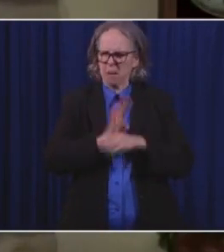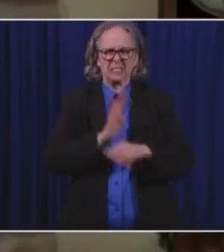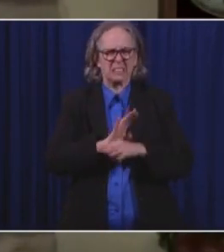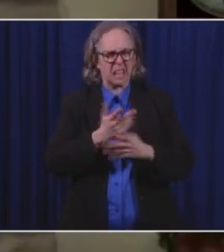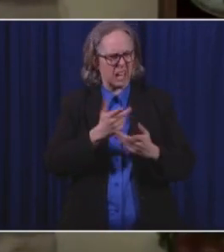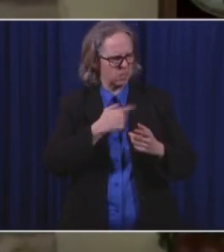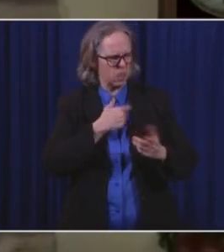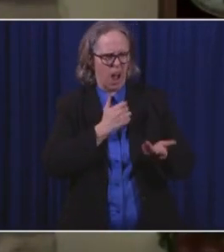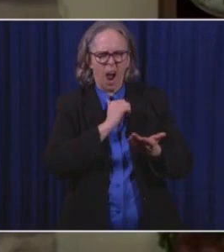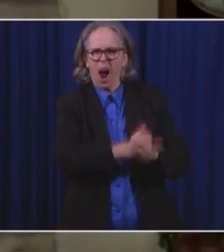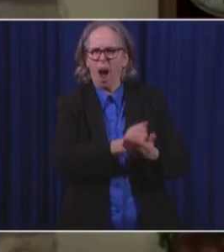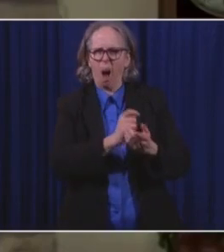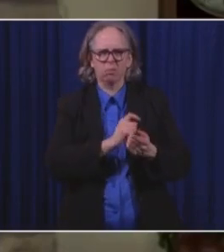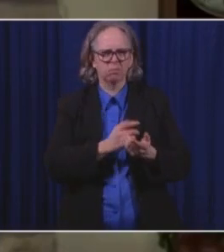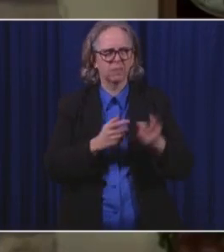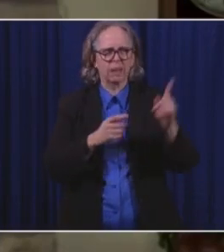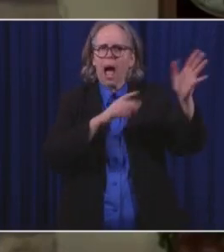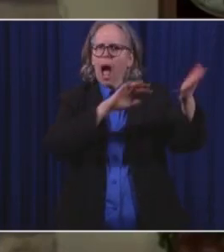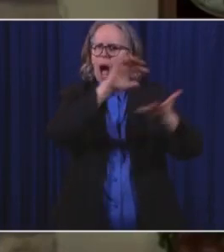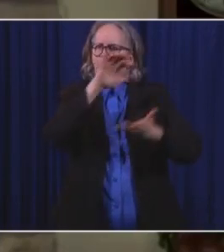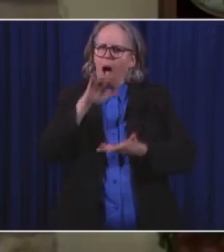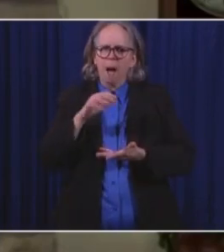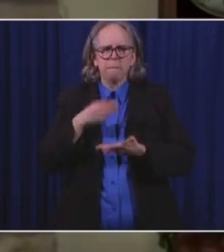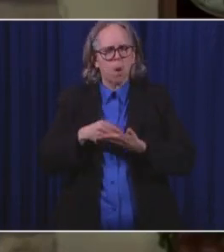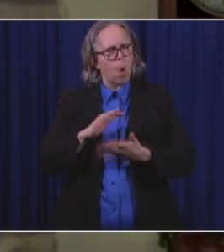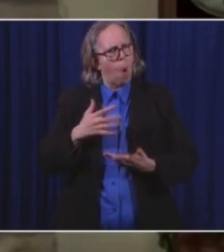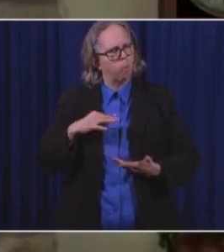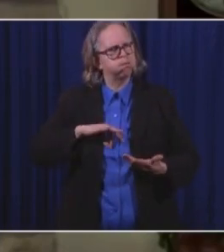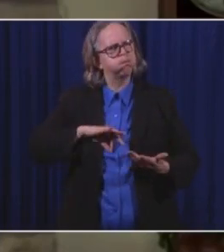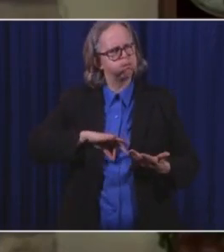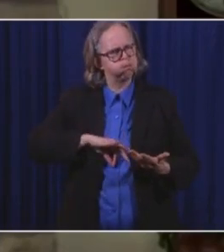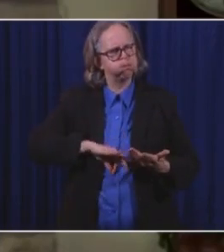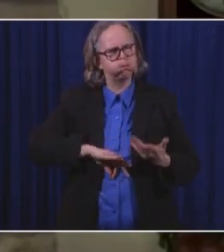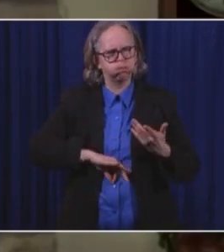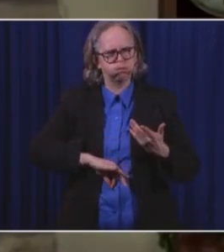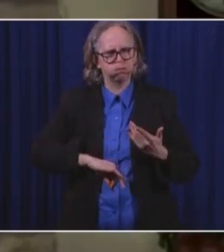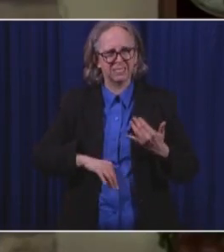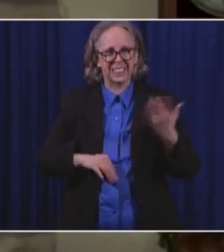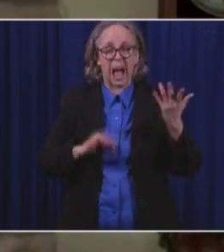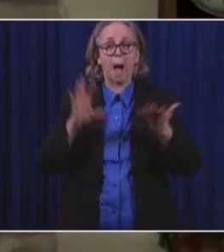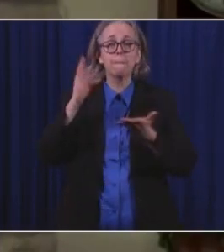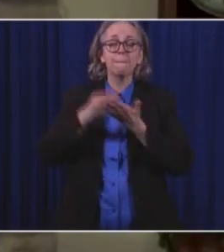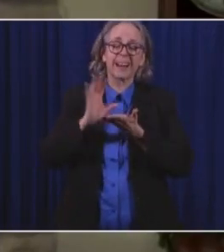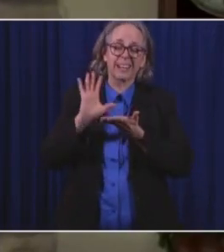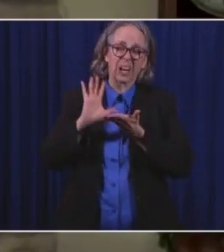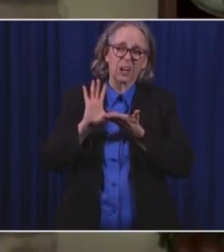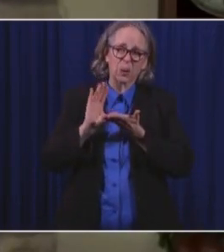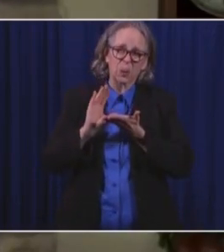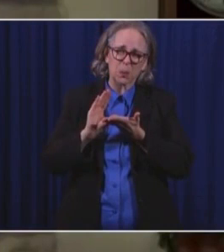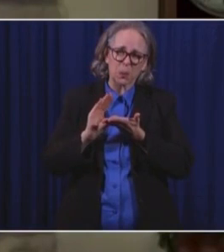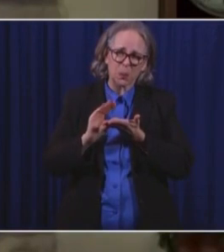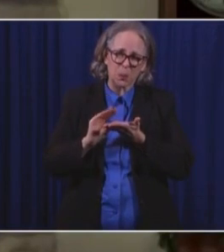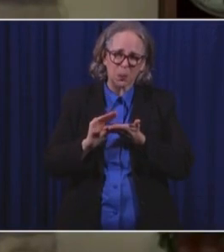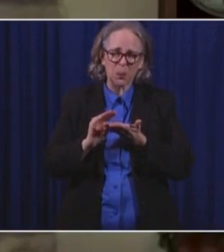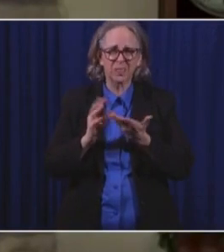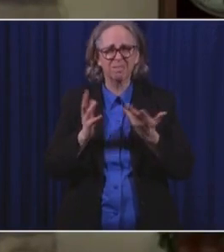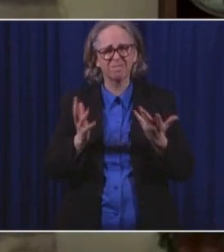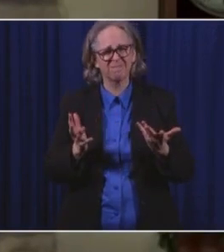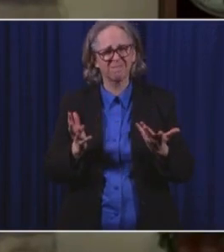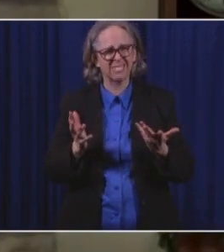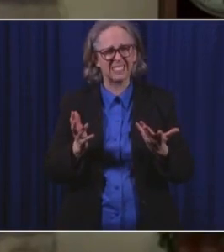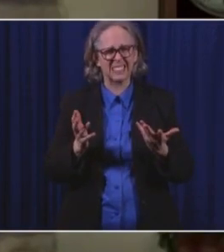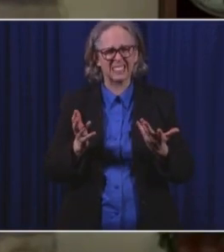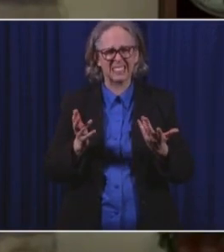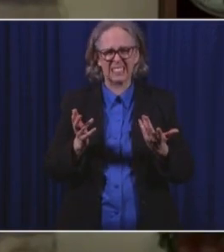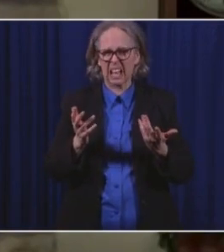employ people. So we're now moving forward into the most crucial time we have without that safety net, and we